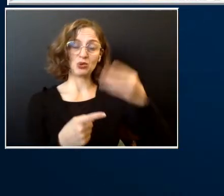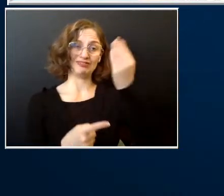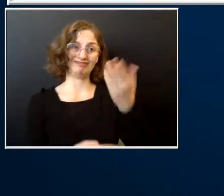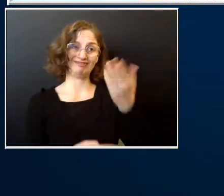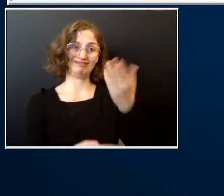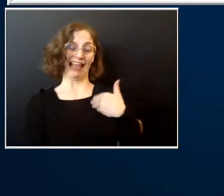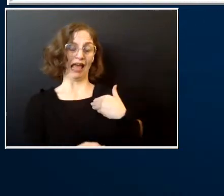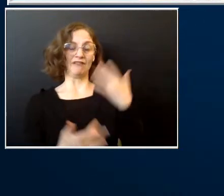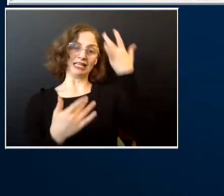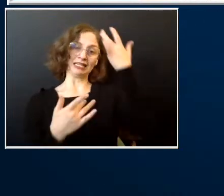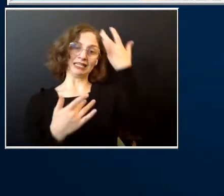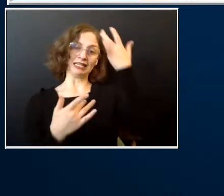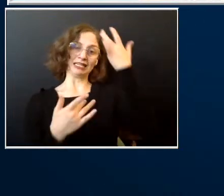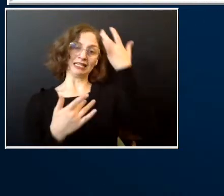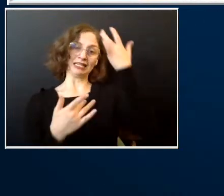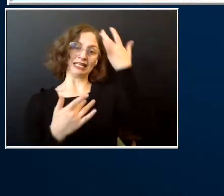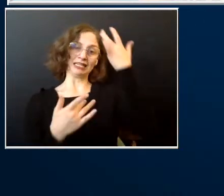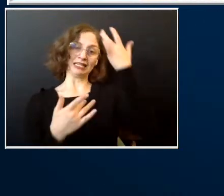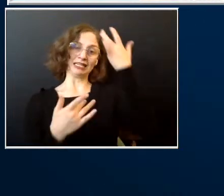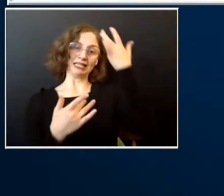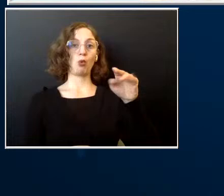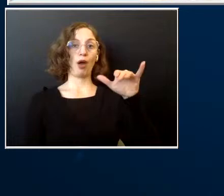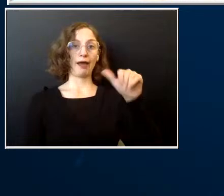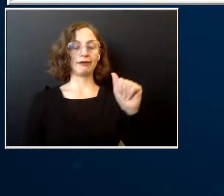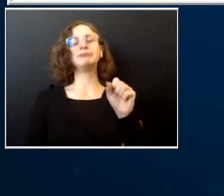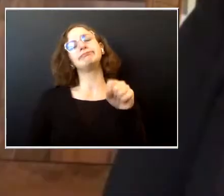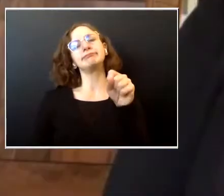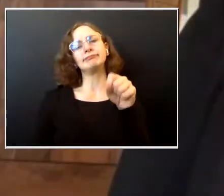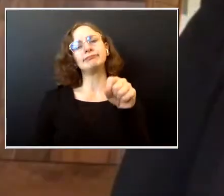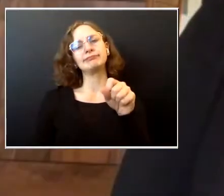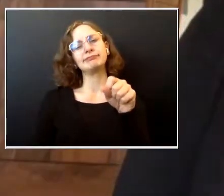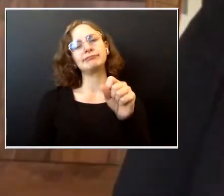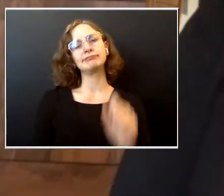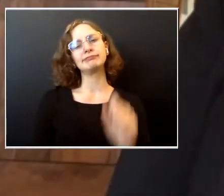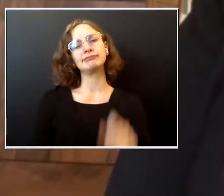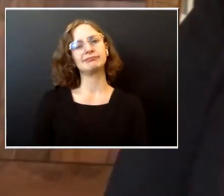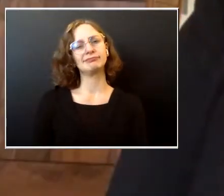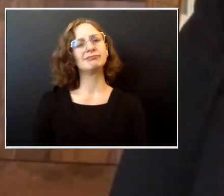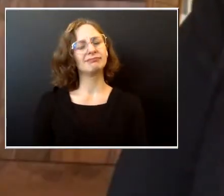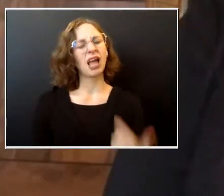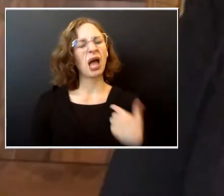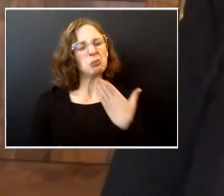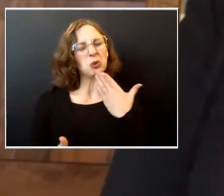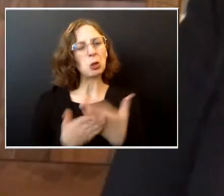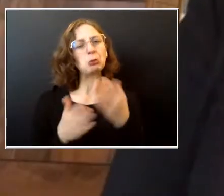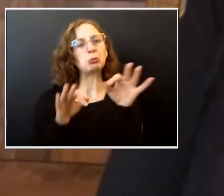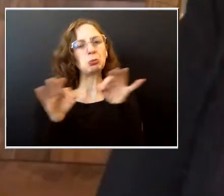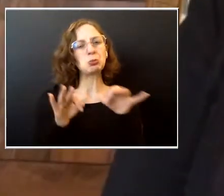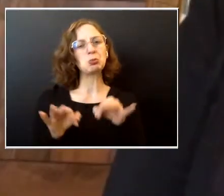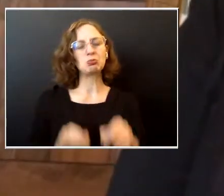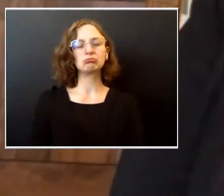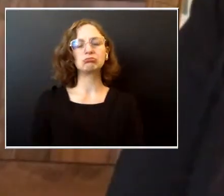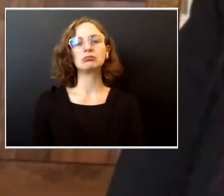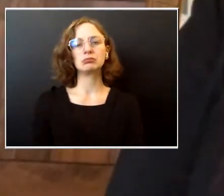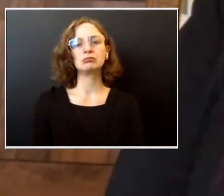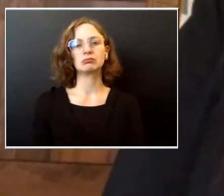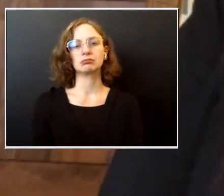Moya? Yes. Yep. I can explain it pretty good, I think. Yeah. At